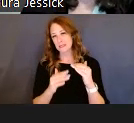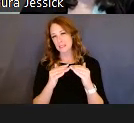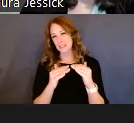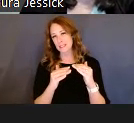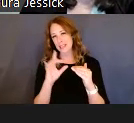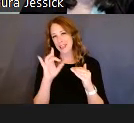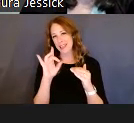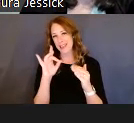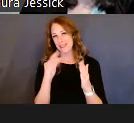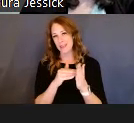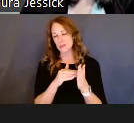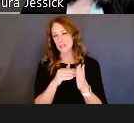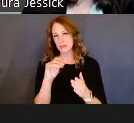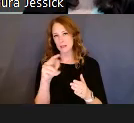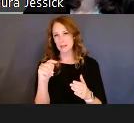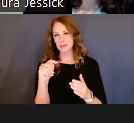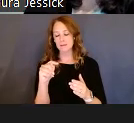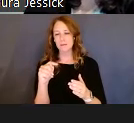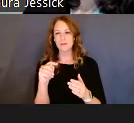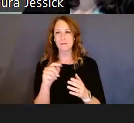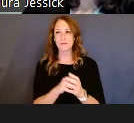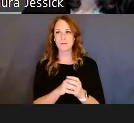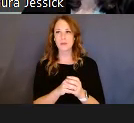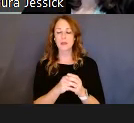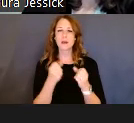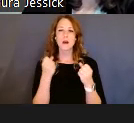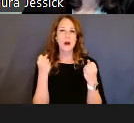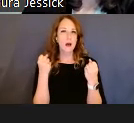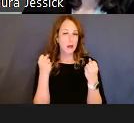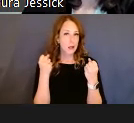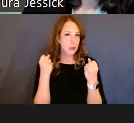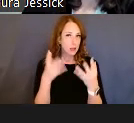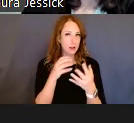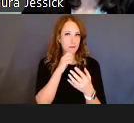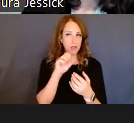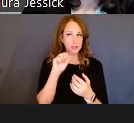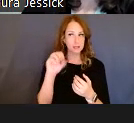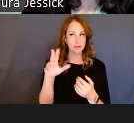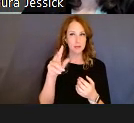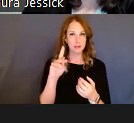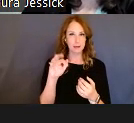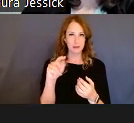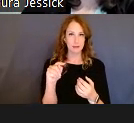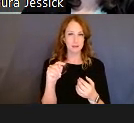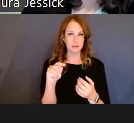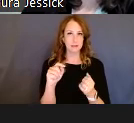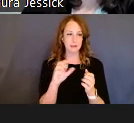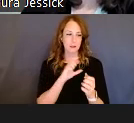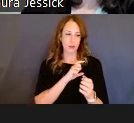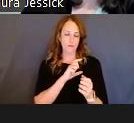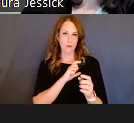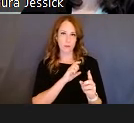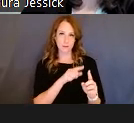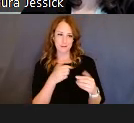them. So a big chunk of unsubmitted kits within law enforcement's possession. So that's exactly